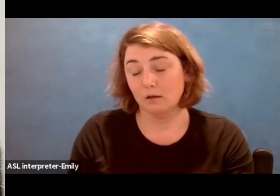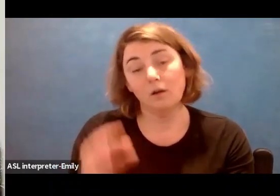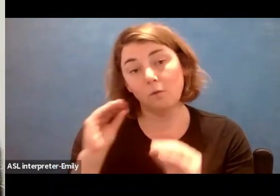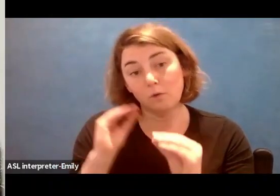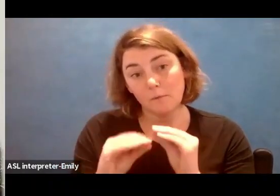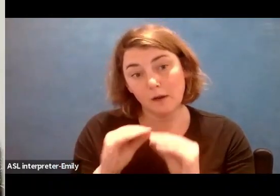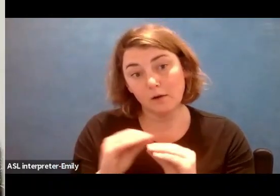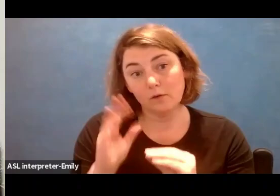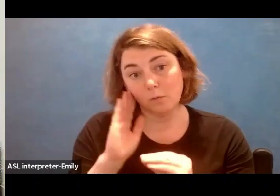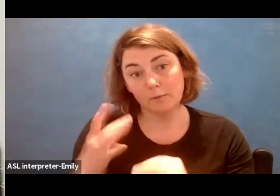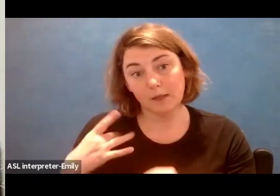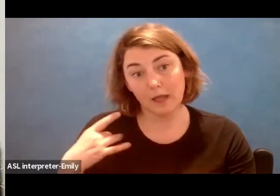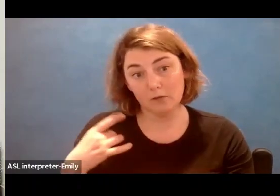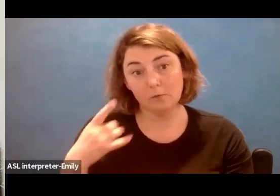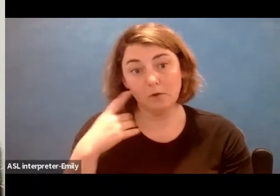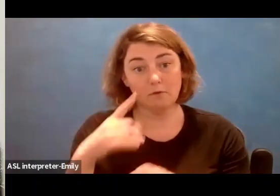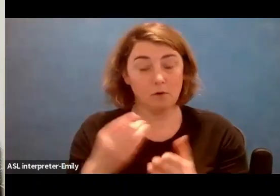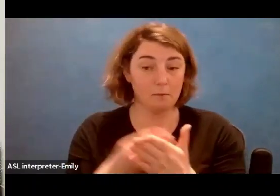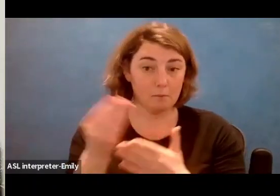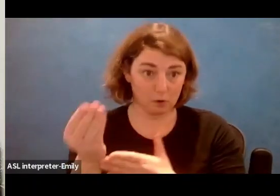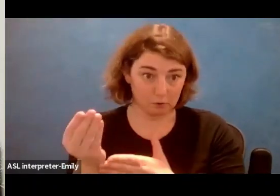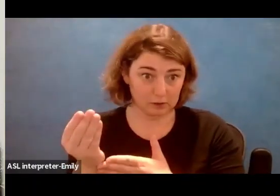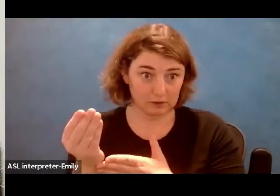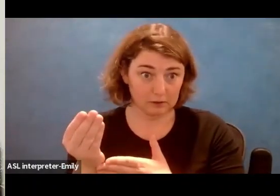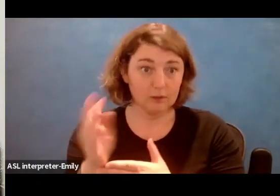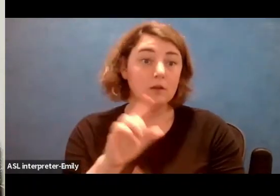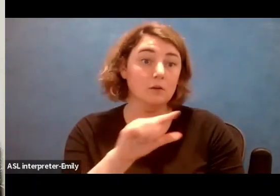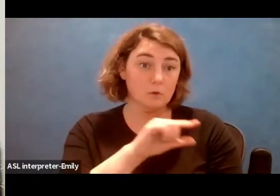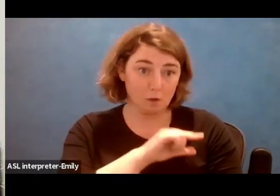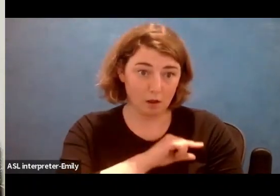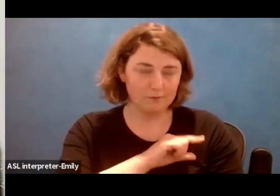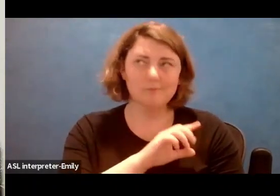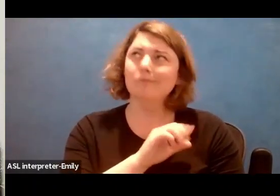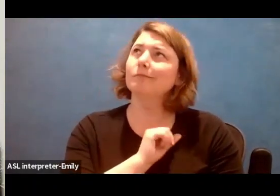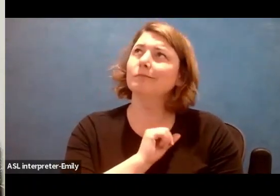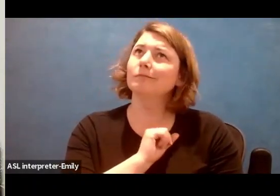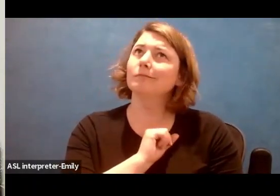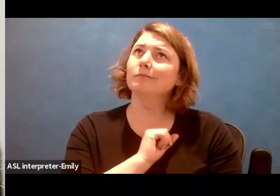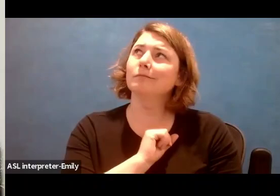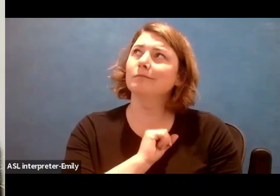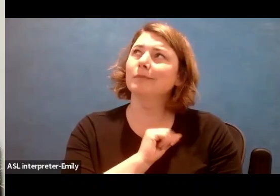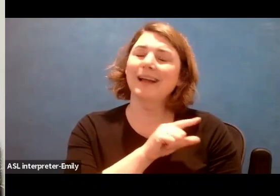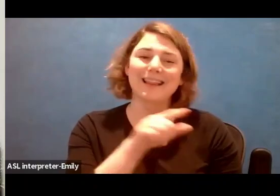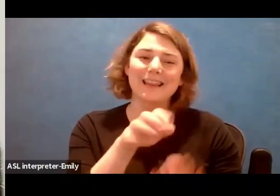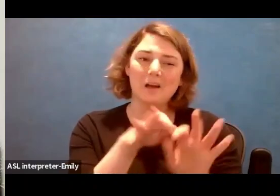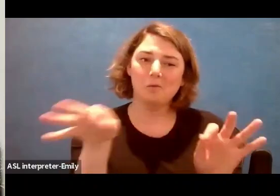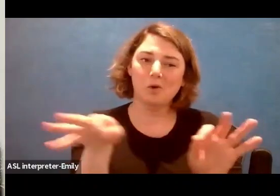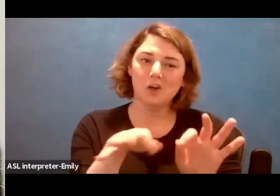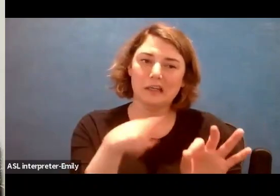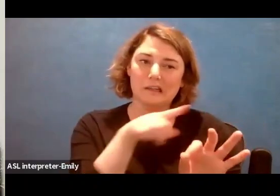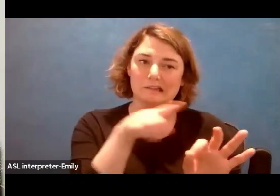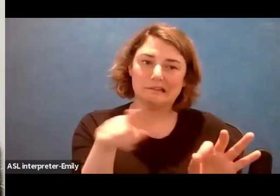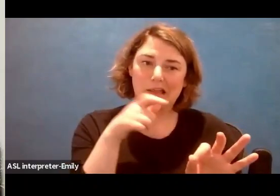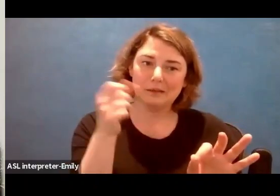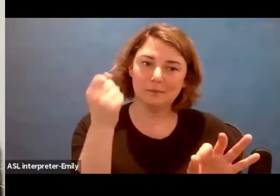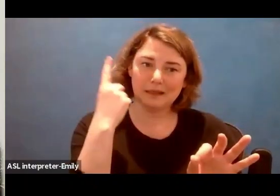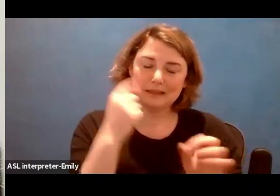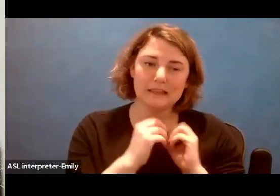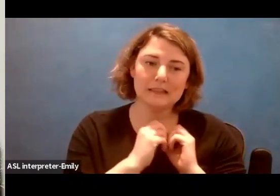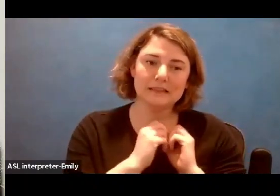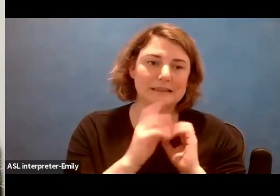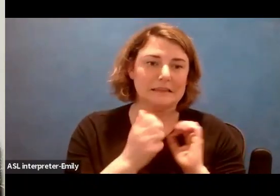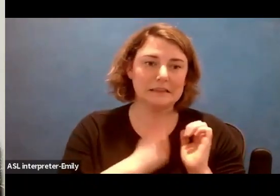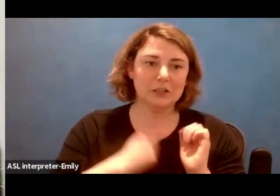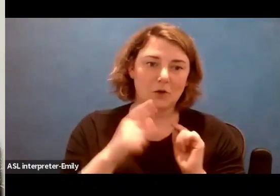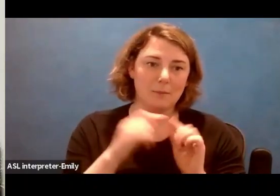will be eligible for purchase to qualify. That wording on there doesn't make sense. So